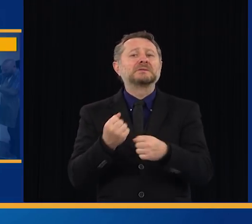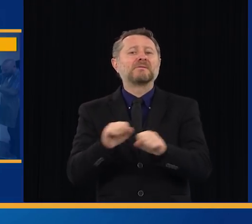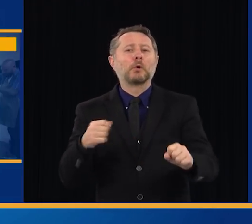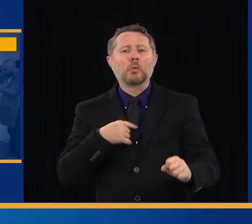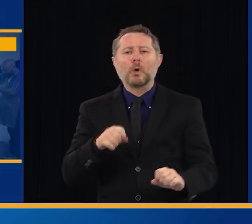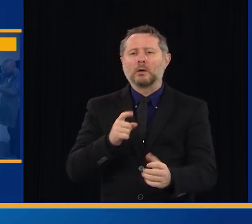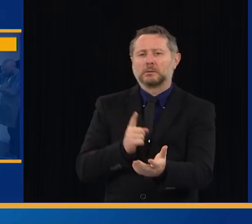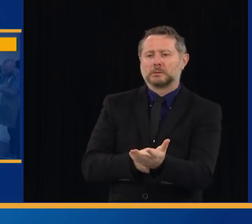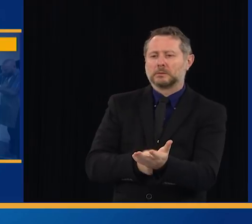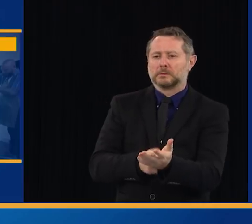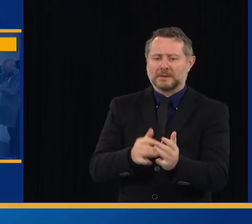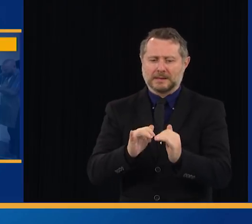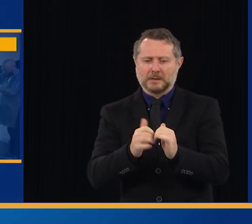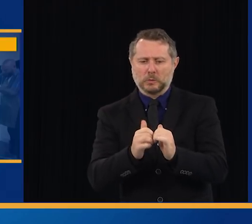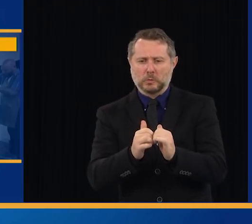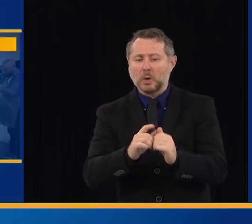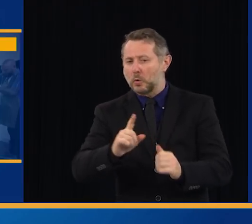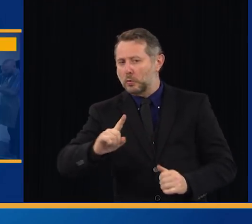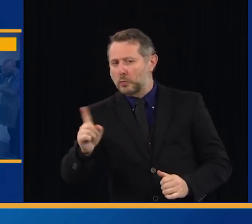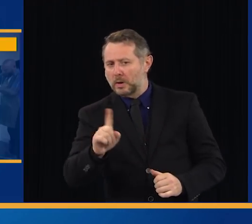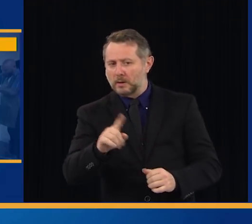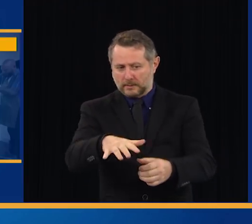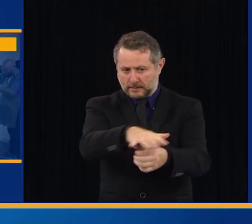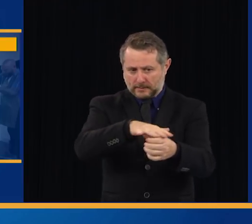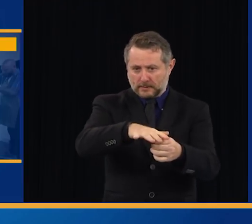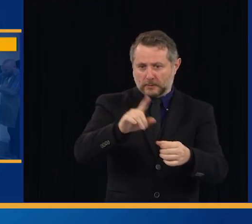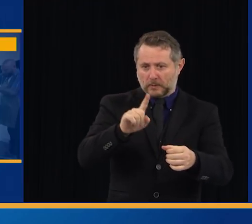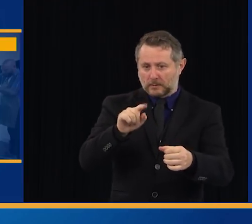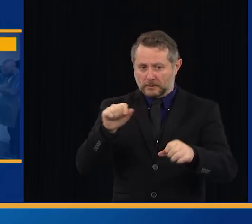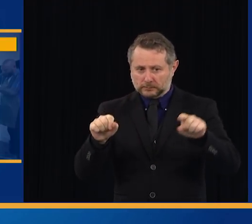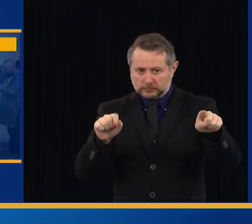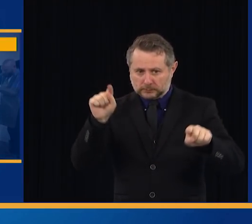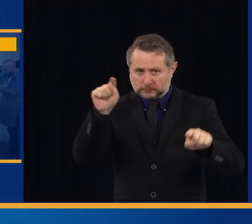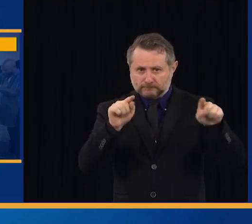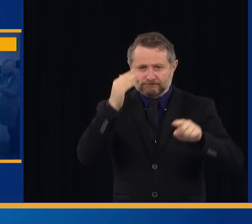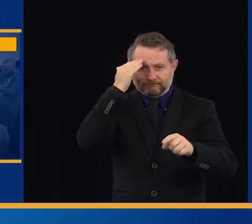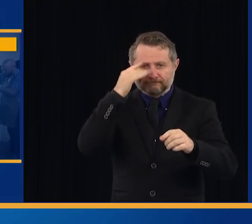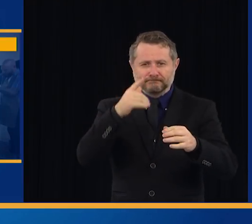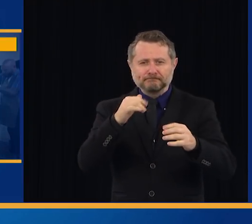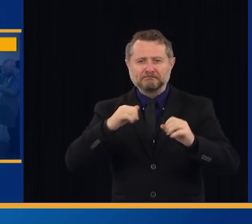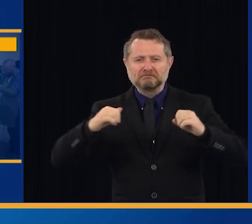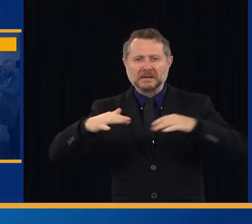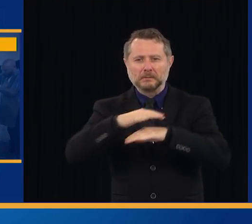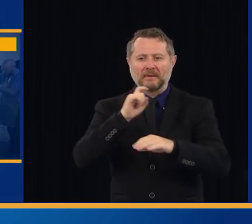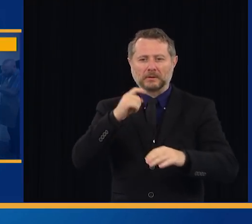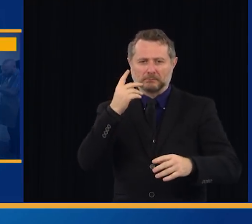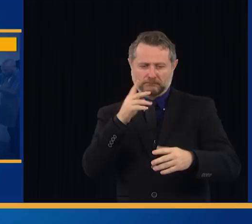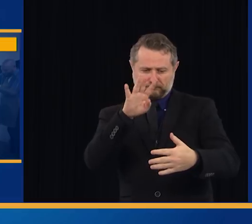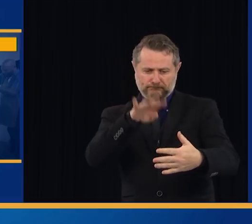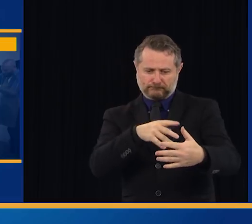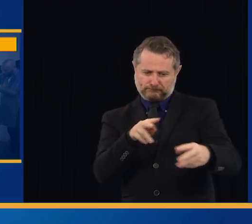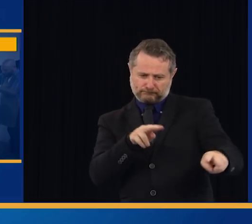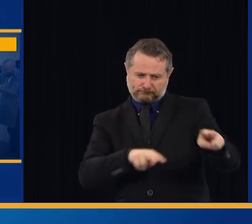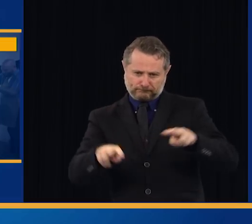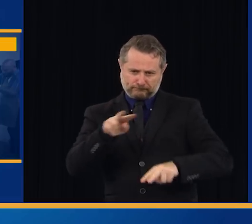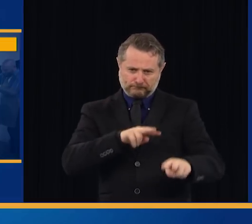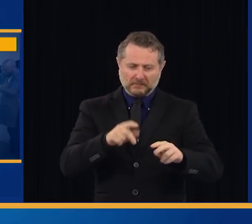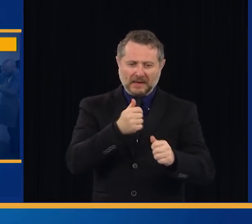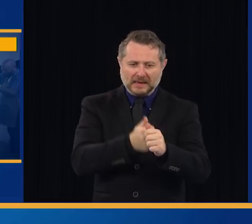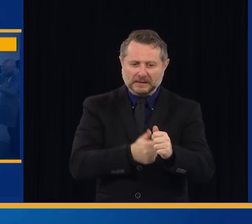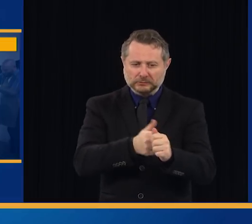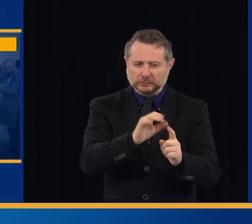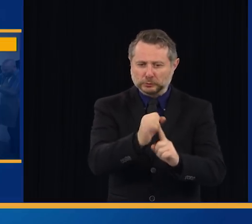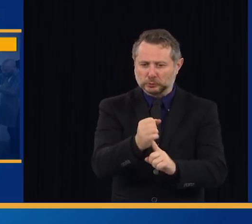where we reopen them. And these are all questions that we have to work through on a case-by-case basis. But there is a